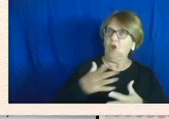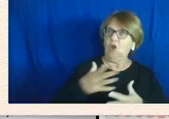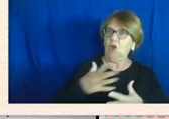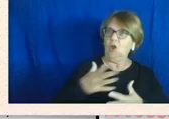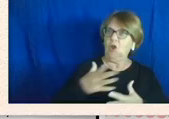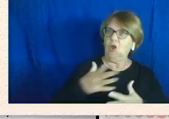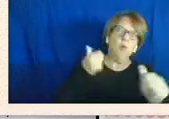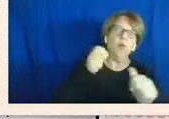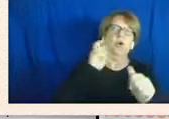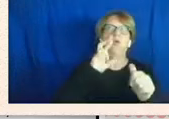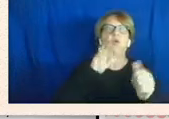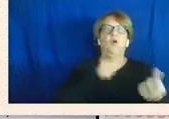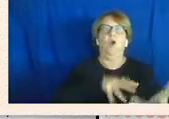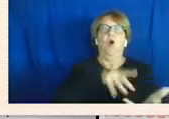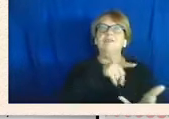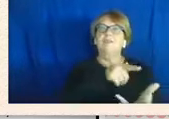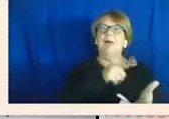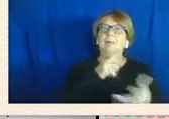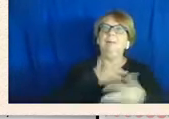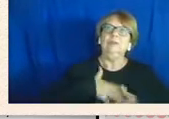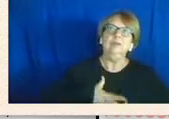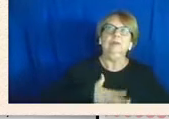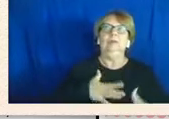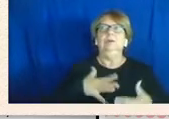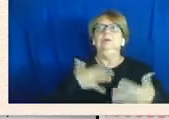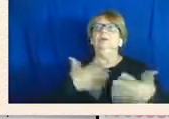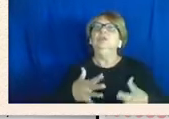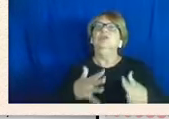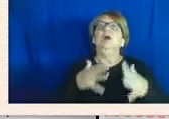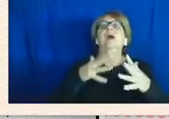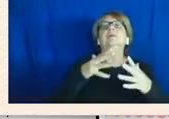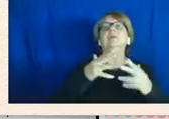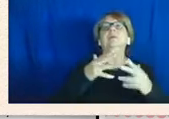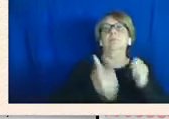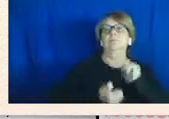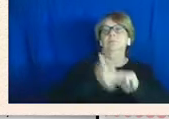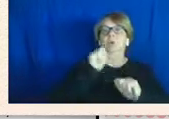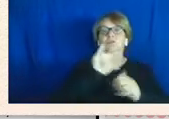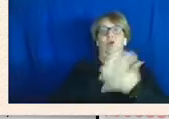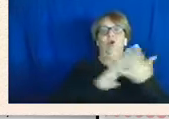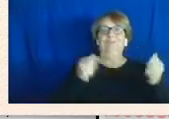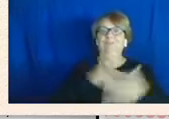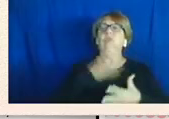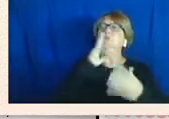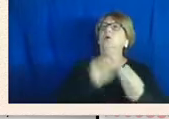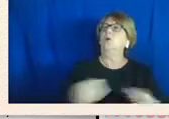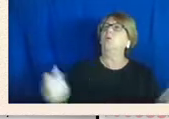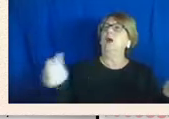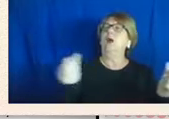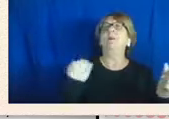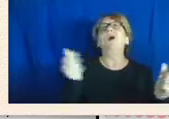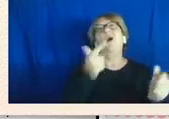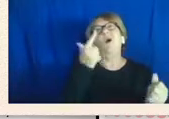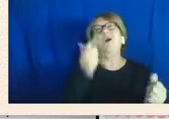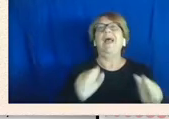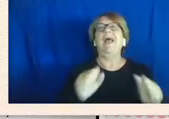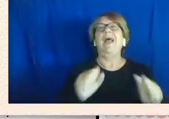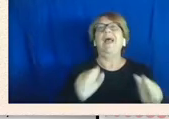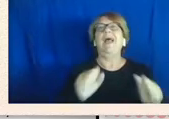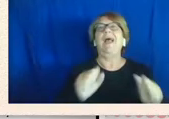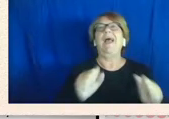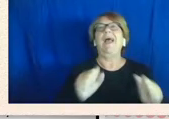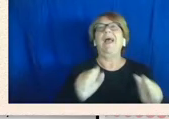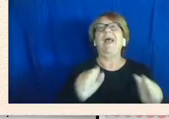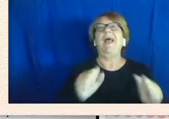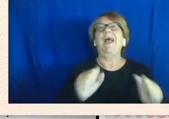of distress. And most of those fears will go away. Now, we can all probably identify at least one fear that maybe hasn't gone away.